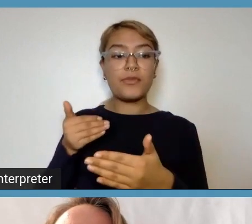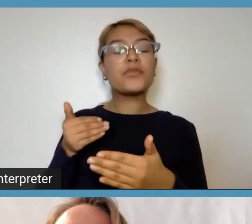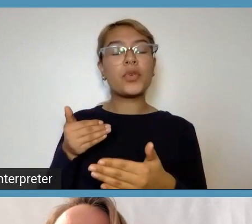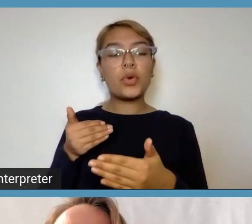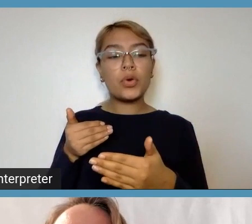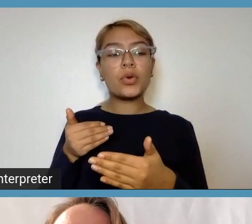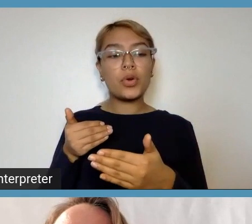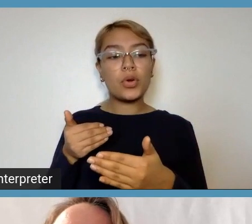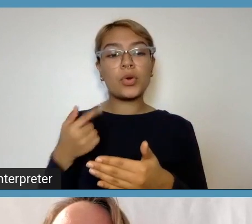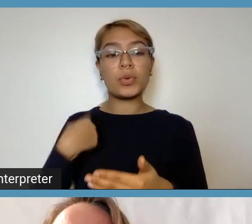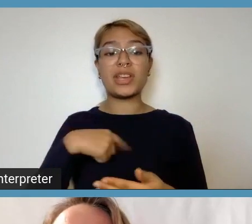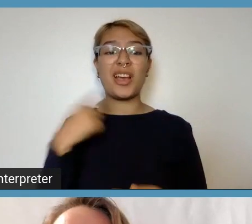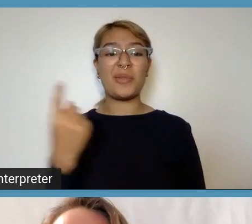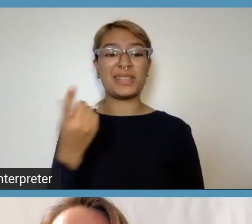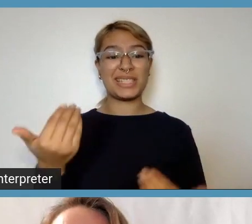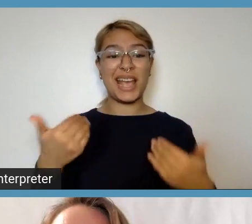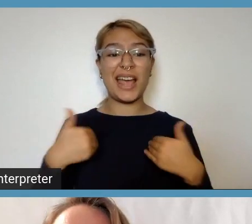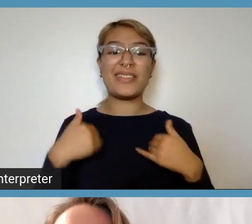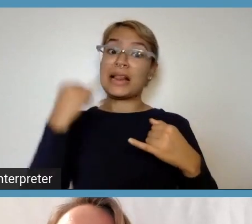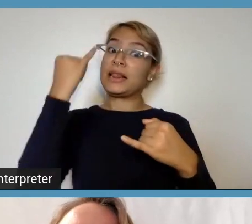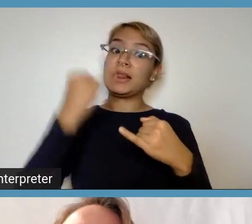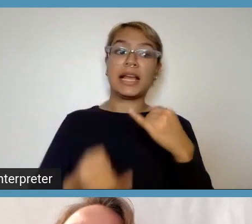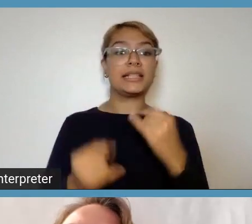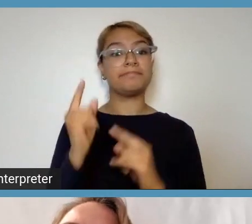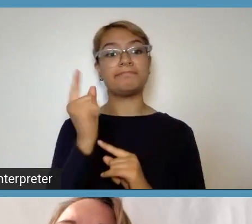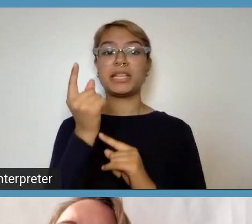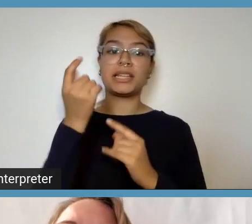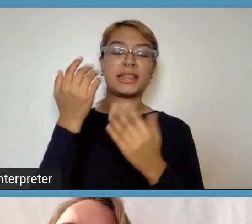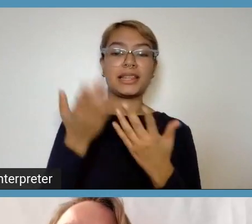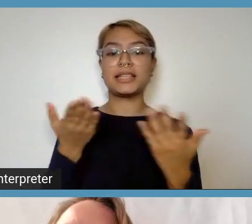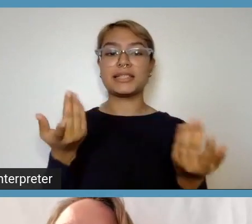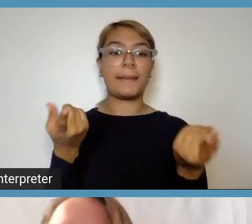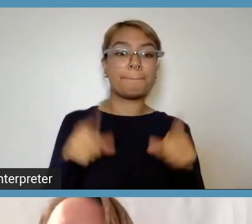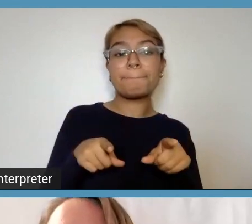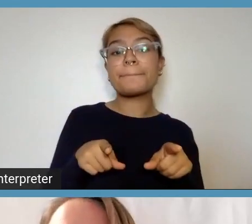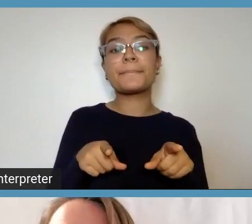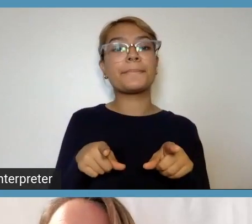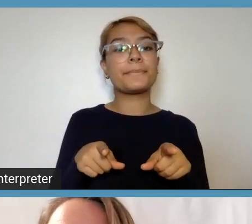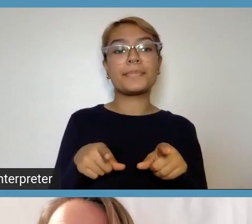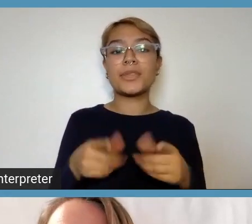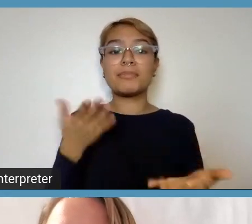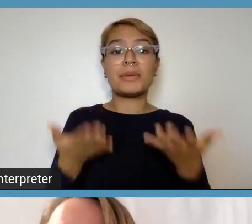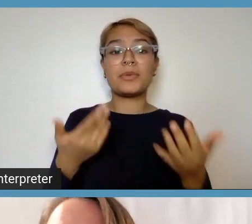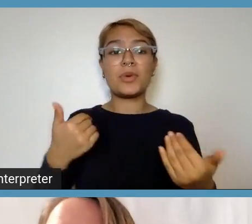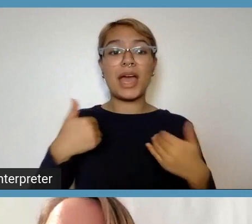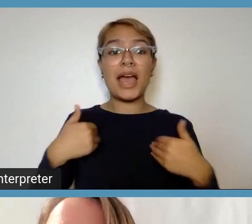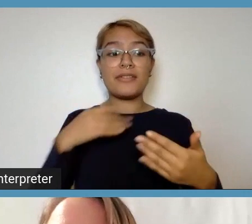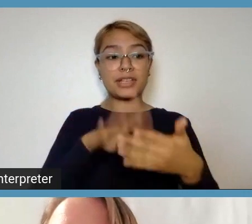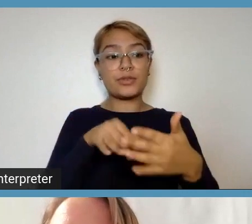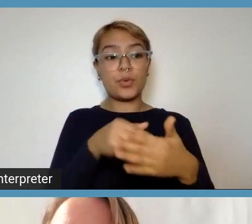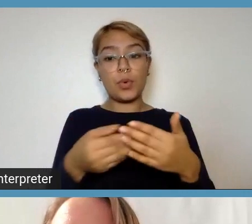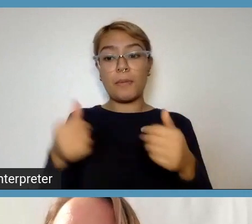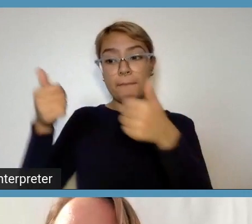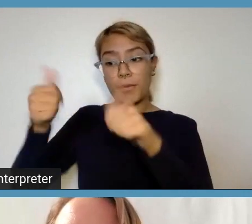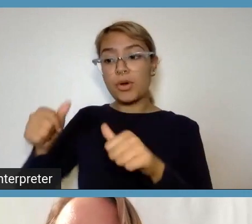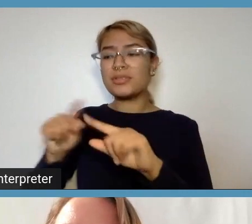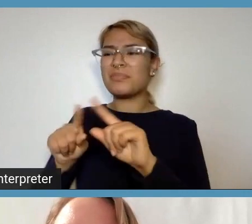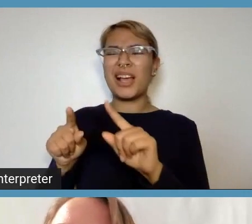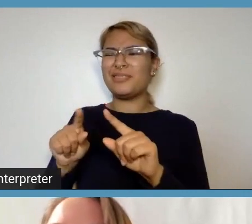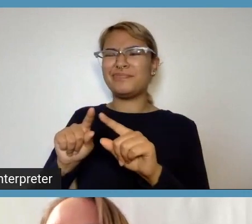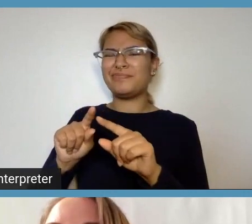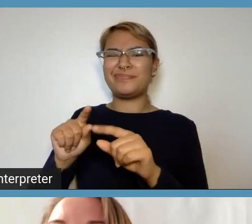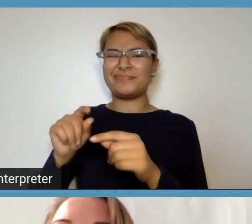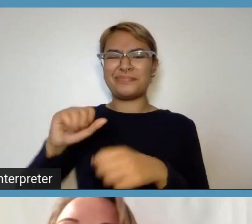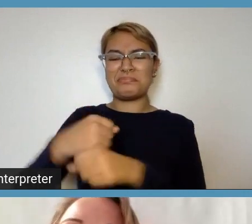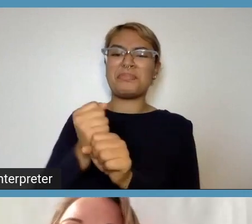You know, we always have some last-minute stuff come up and, well, we may already have a scheduled post that day, but we'll make up a post anyway. If